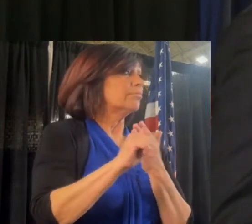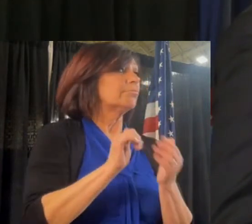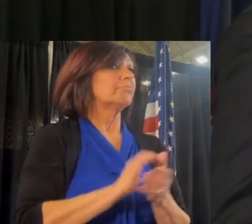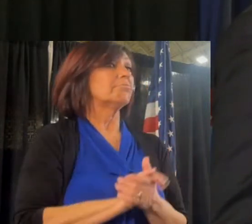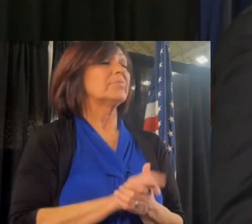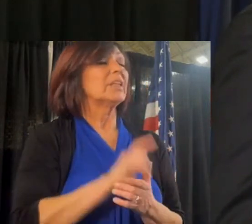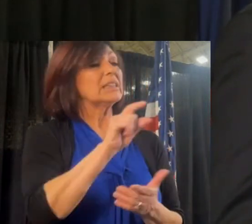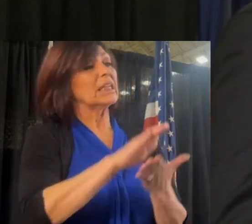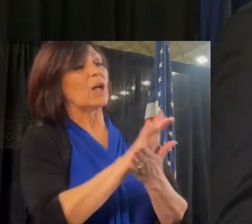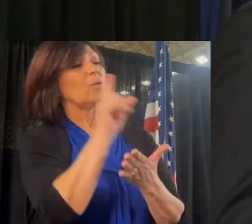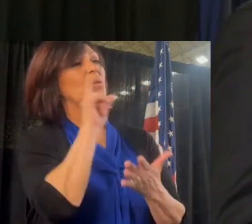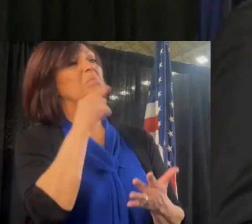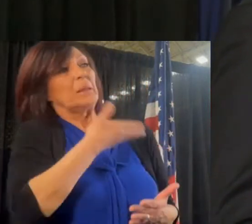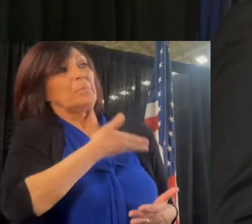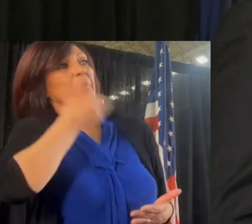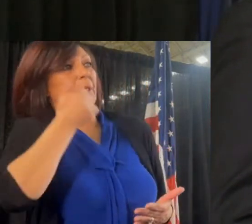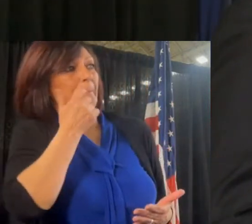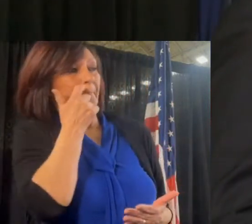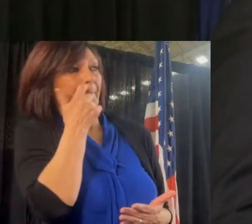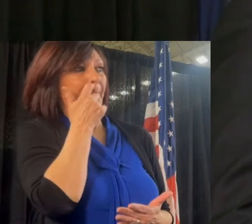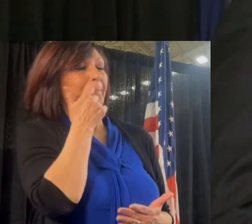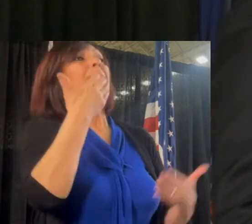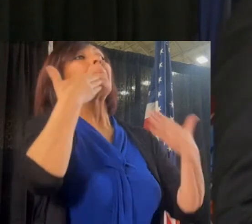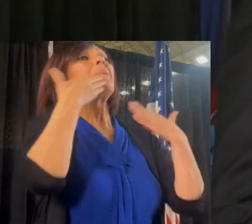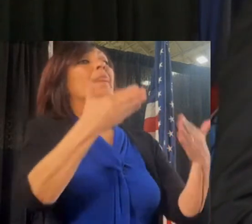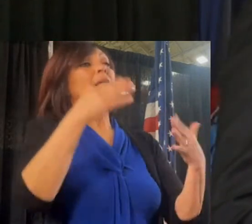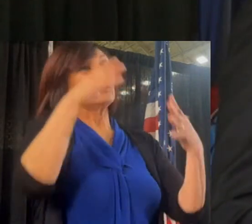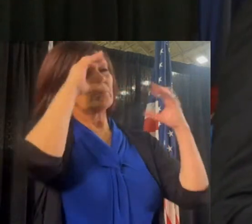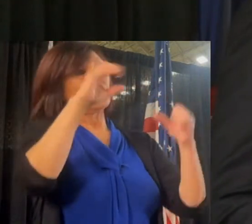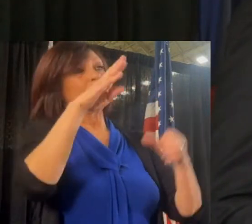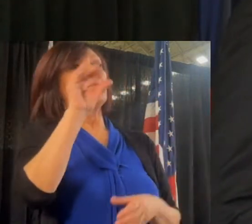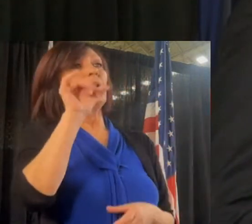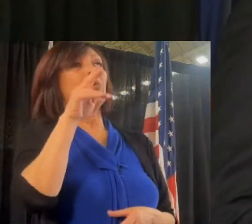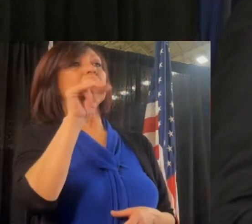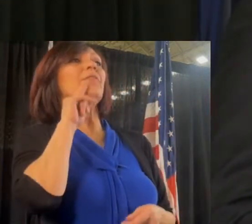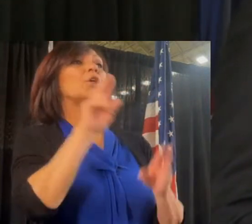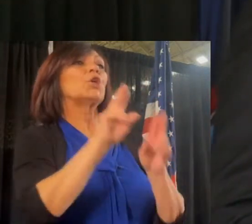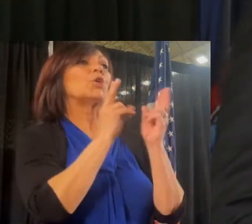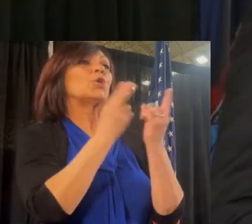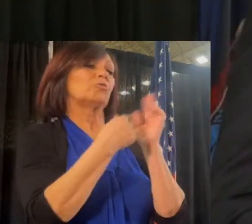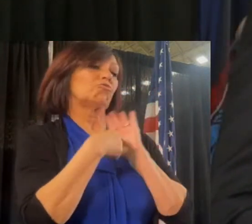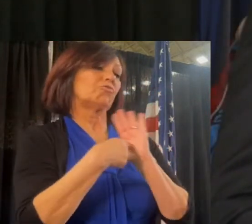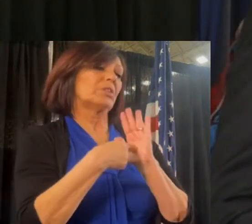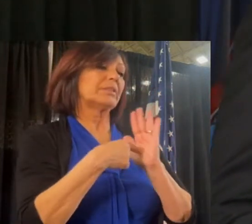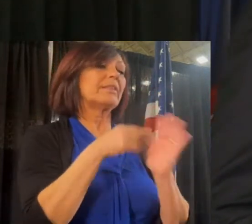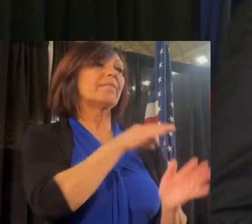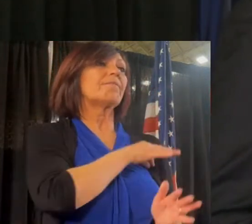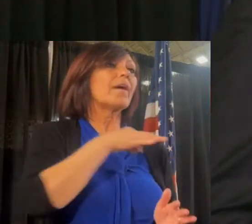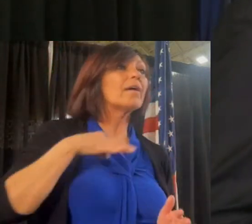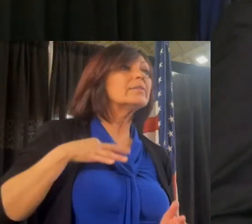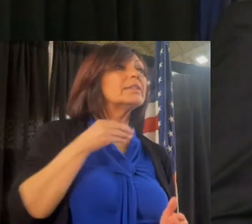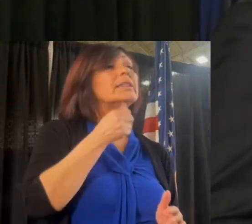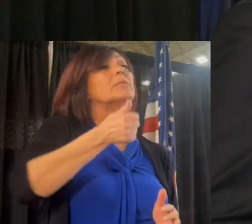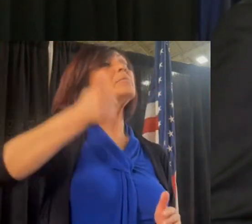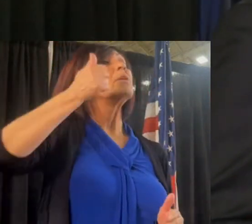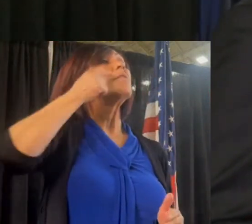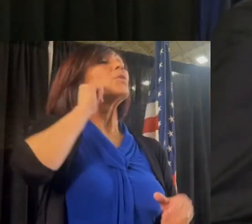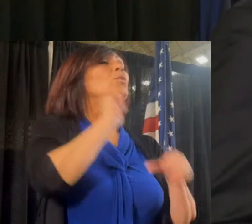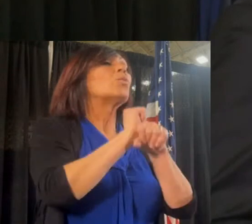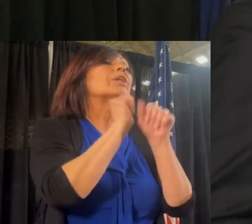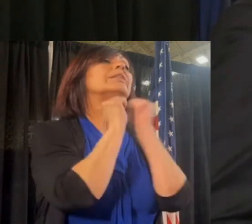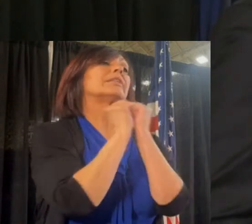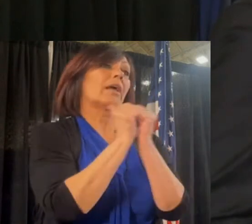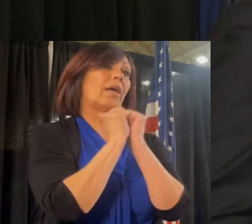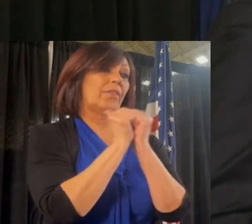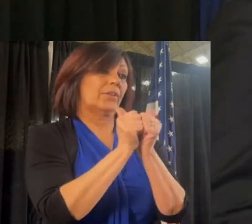better financial footing. Thank you to President Balkin and the unions representing the faculty and the administrators for working